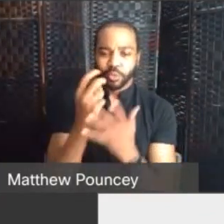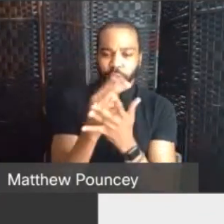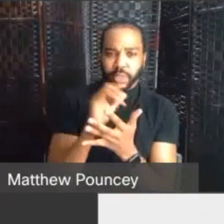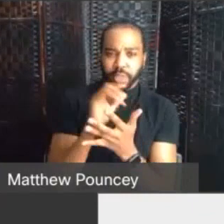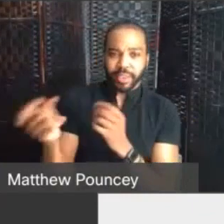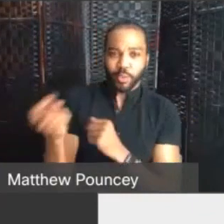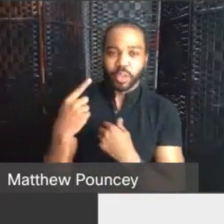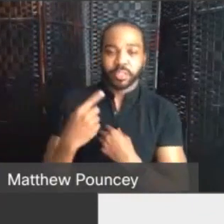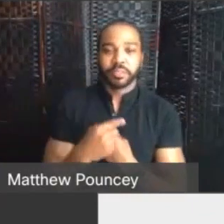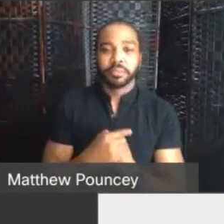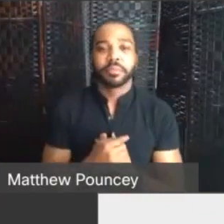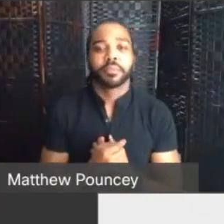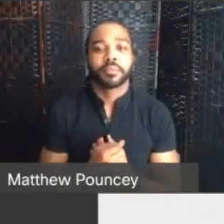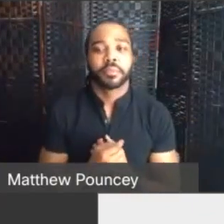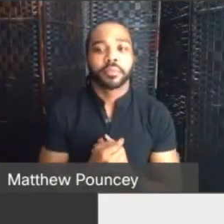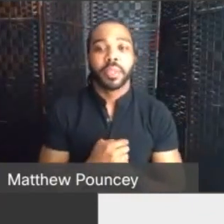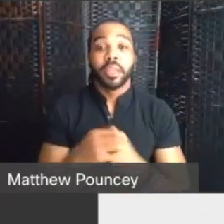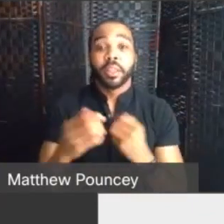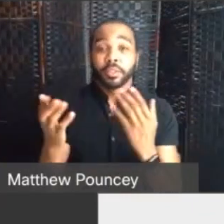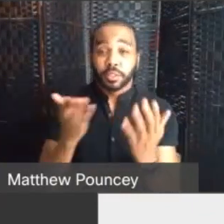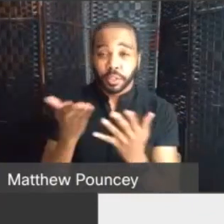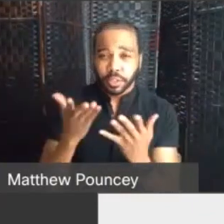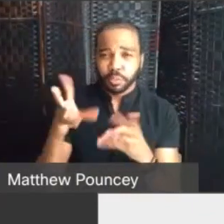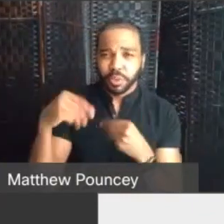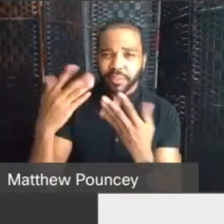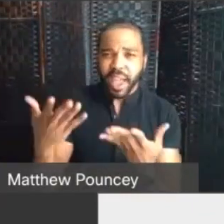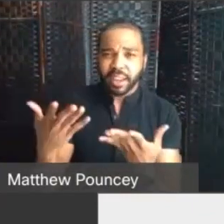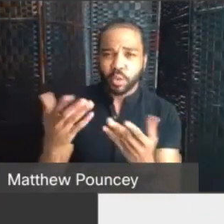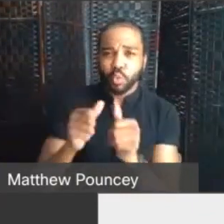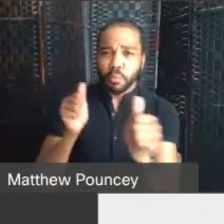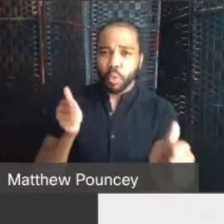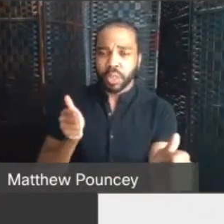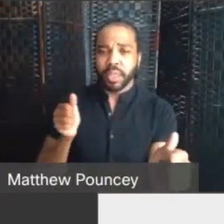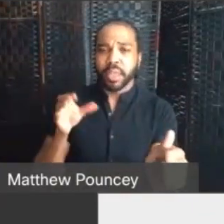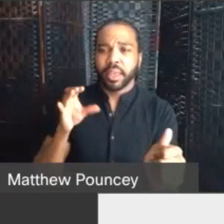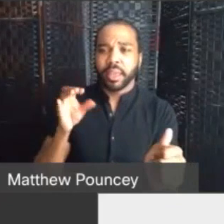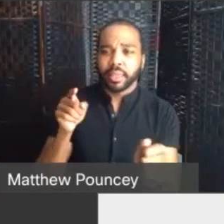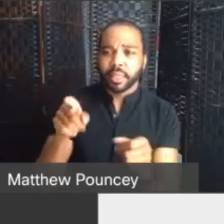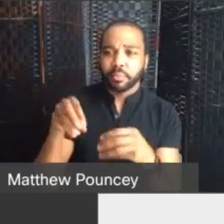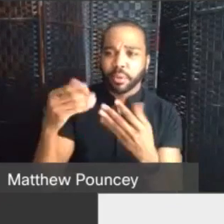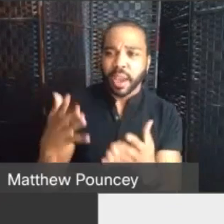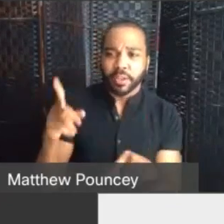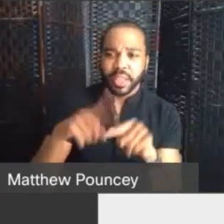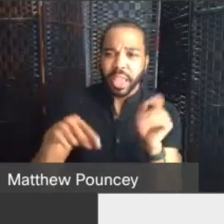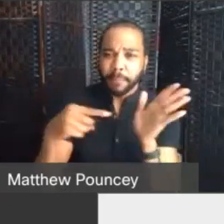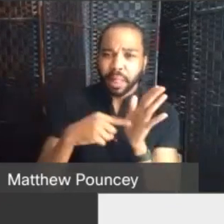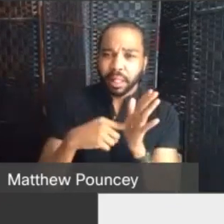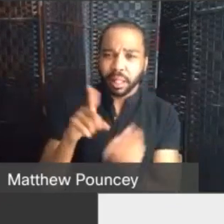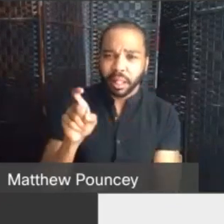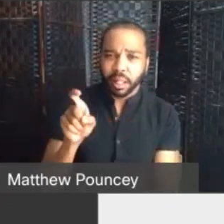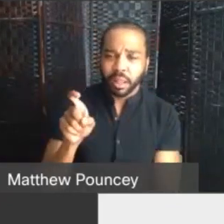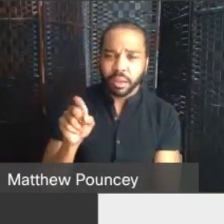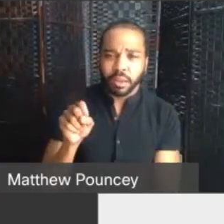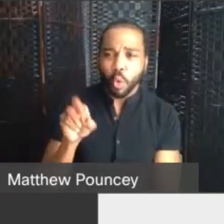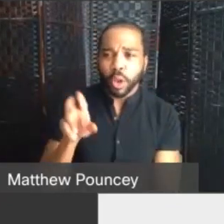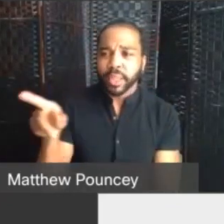So the service was provided remotely and the provider's unable to bill. Oh, they